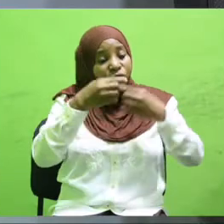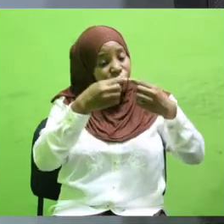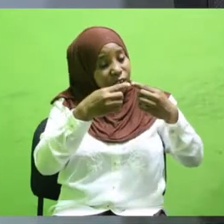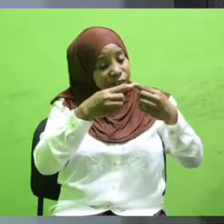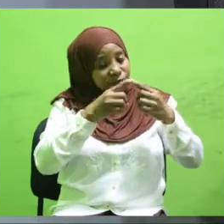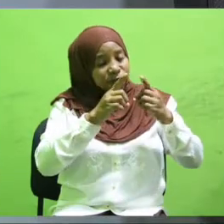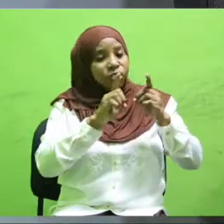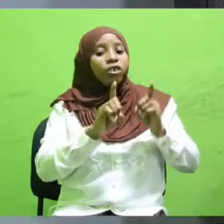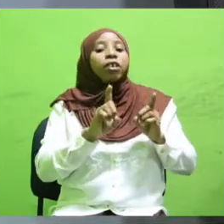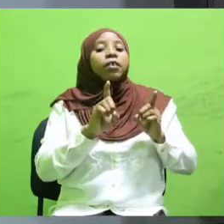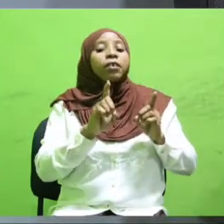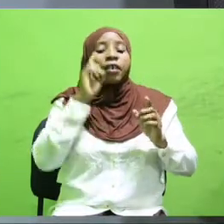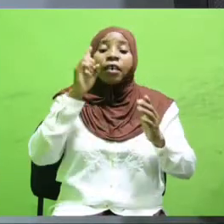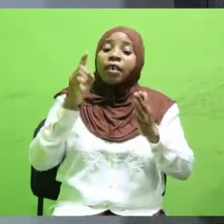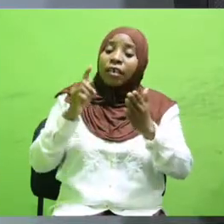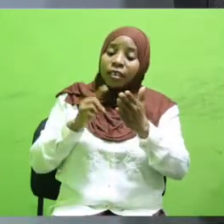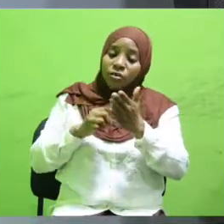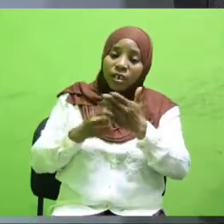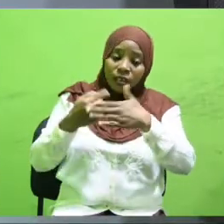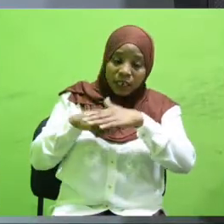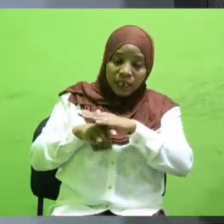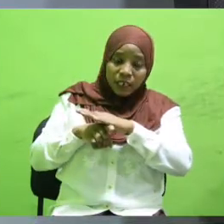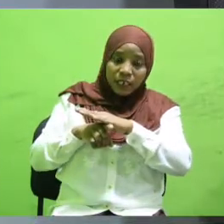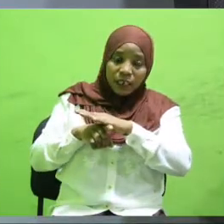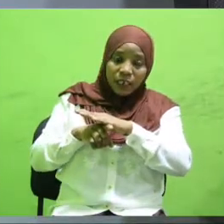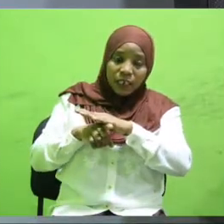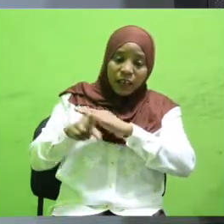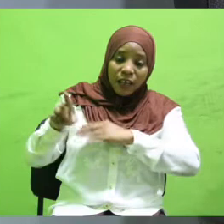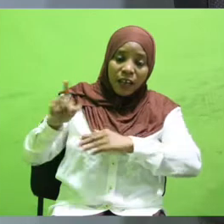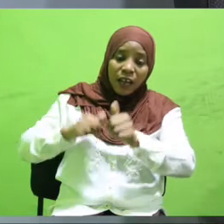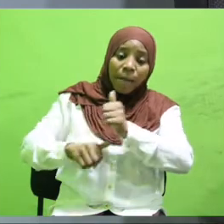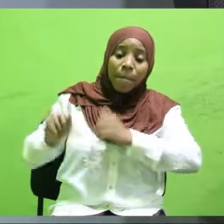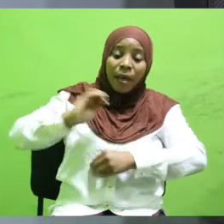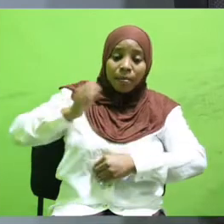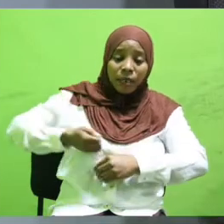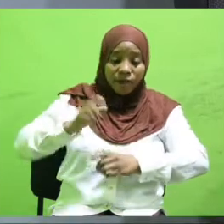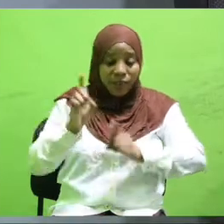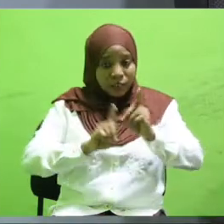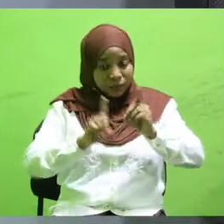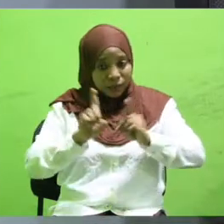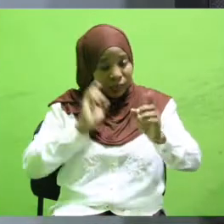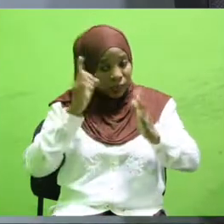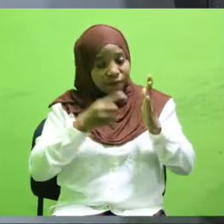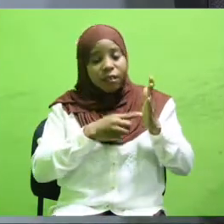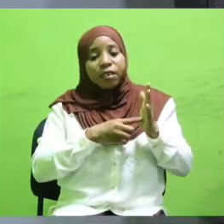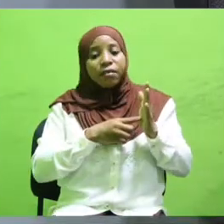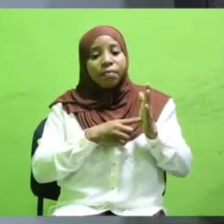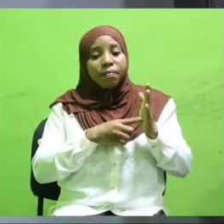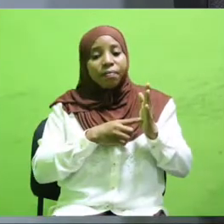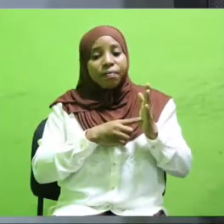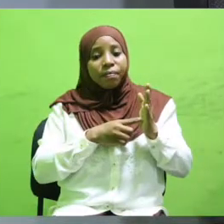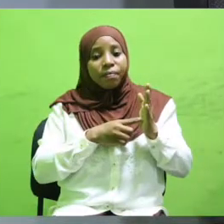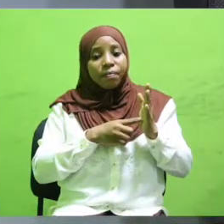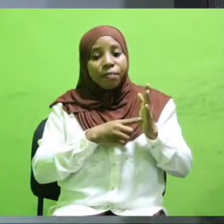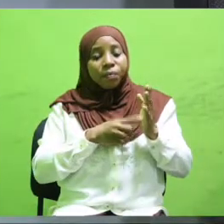differentiate or show that this is a member of phylum Zygomycota, for instance. So you can write it in a